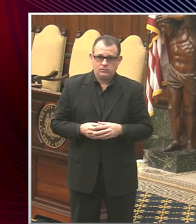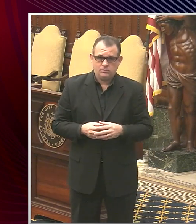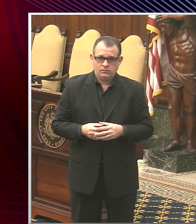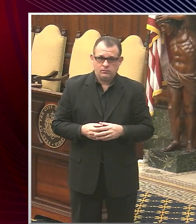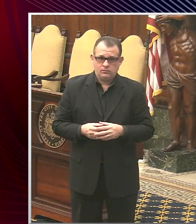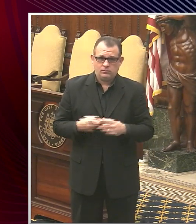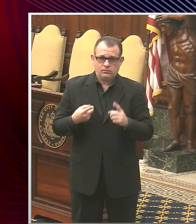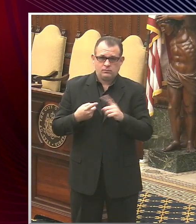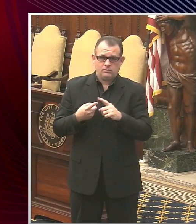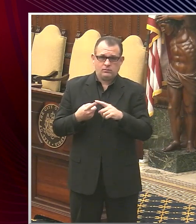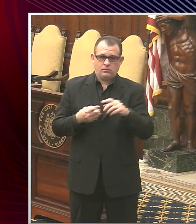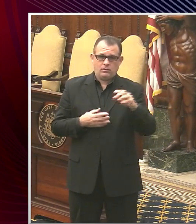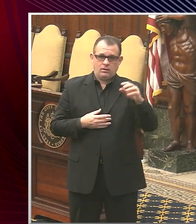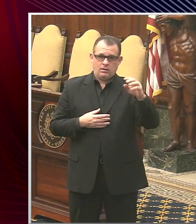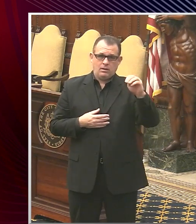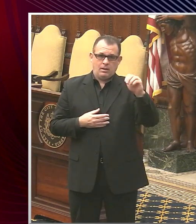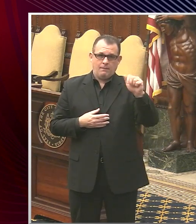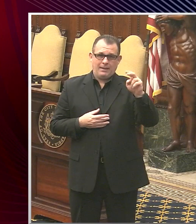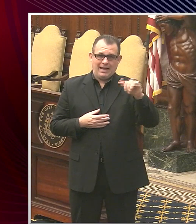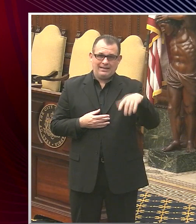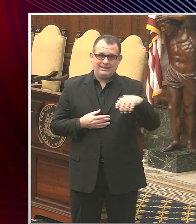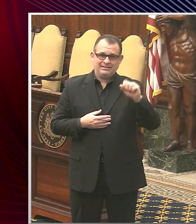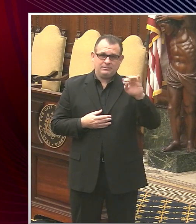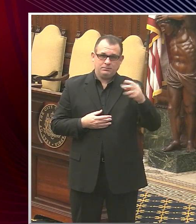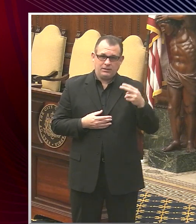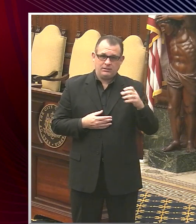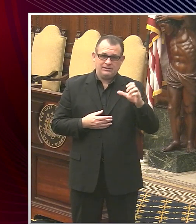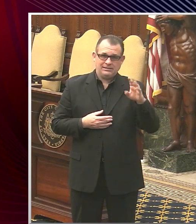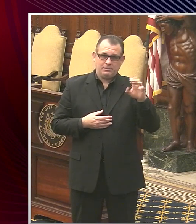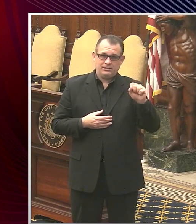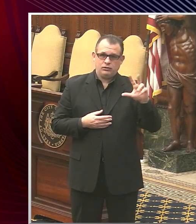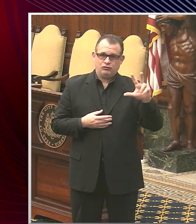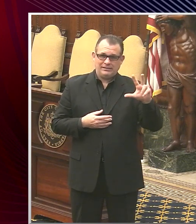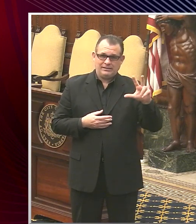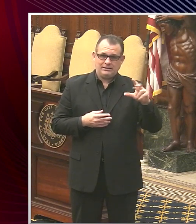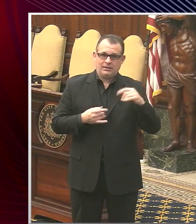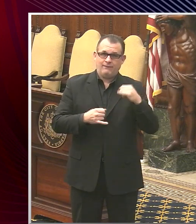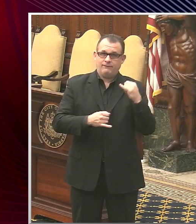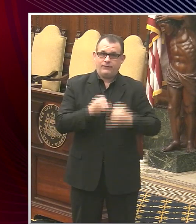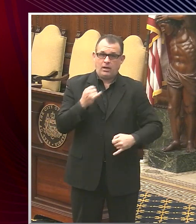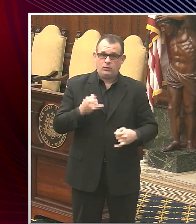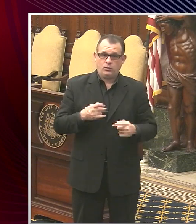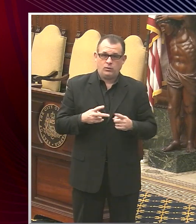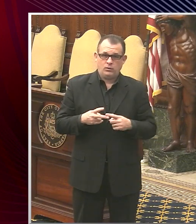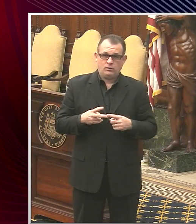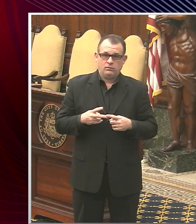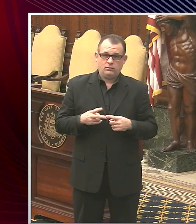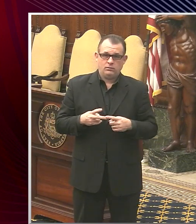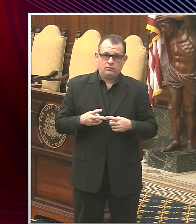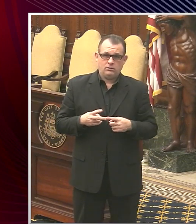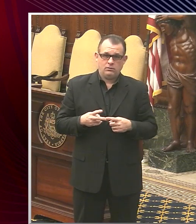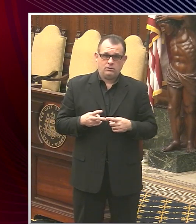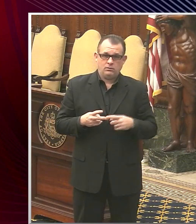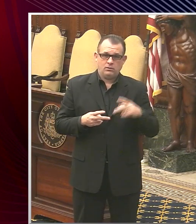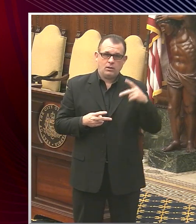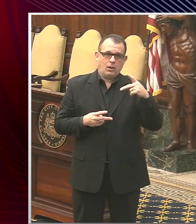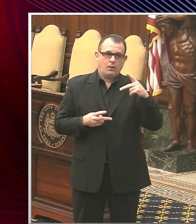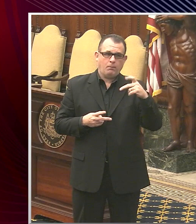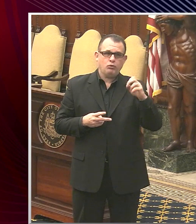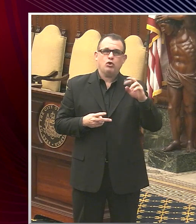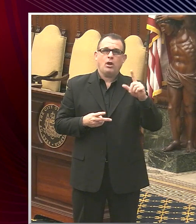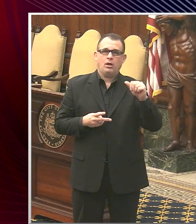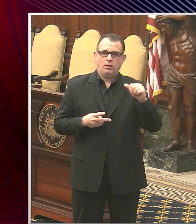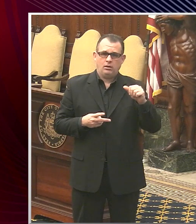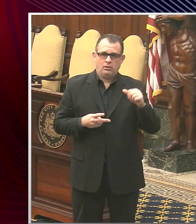be Manny Smith from CBS 3. And then our final one will be Perla Lara from Impacto. So Manny, you can go ahead. All